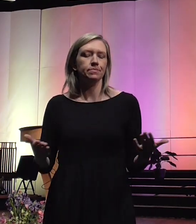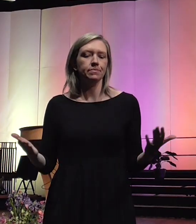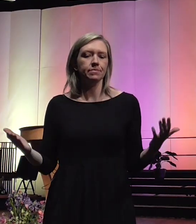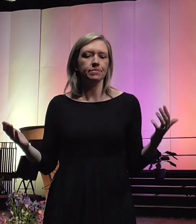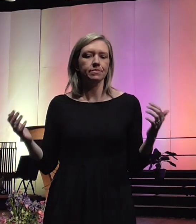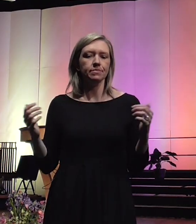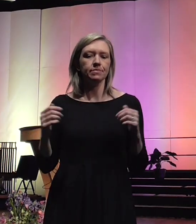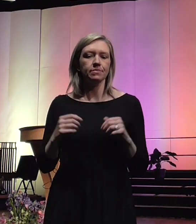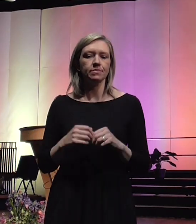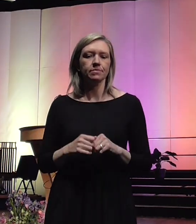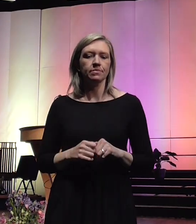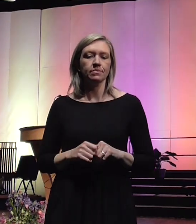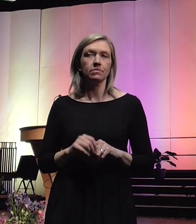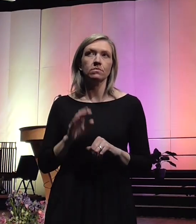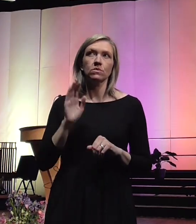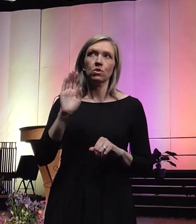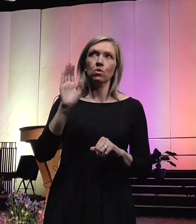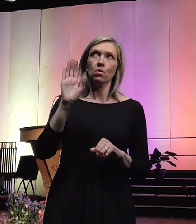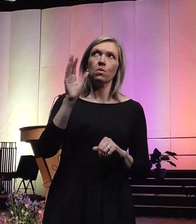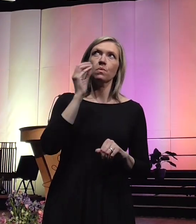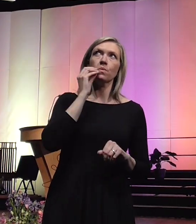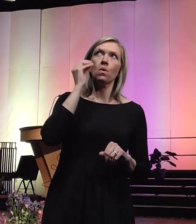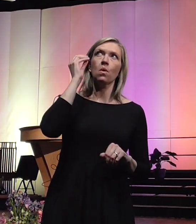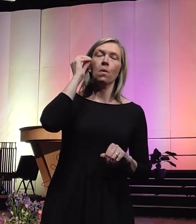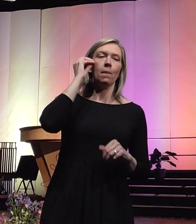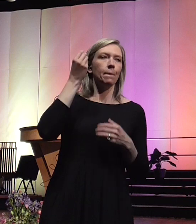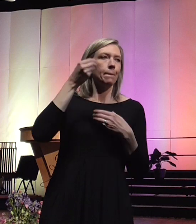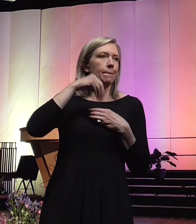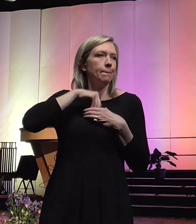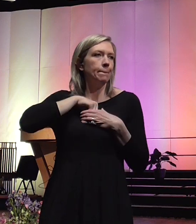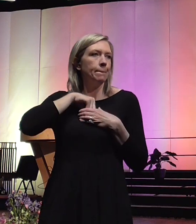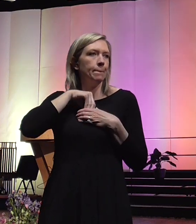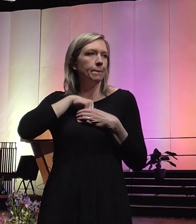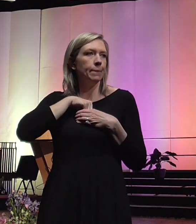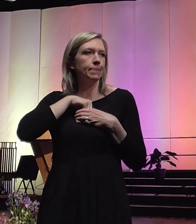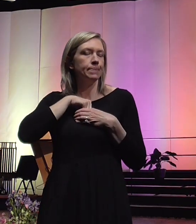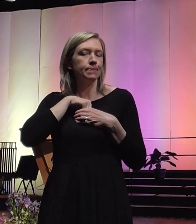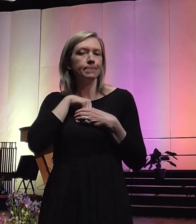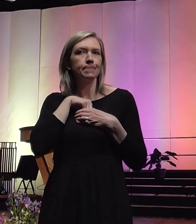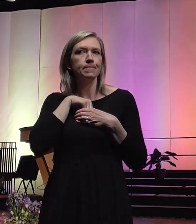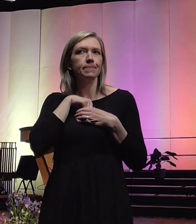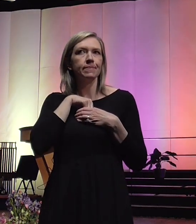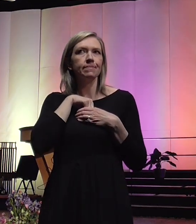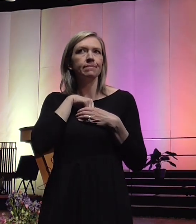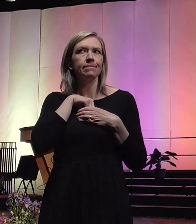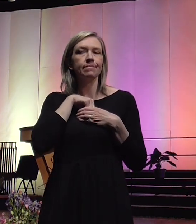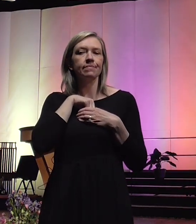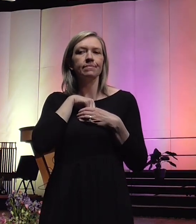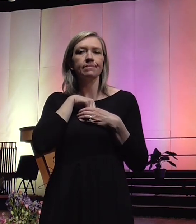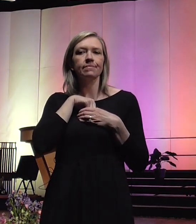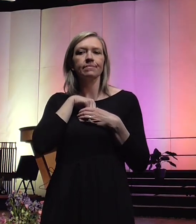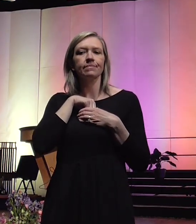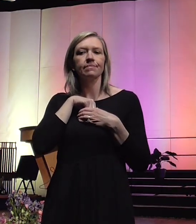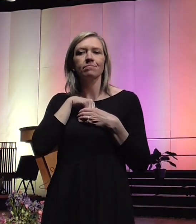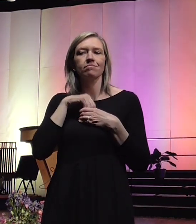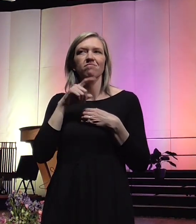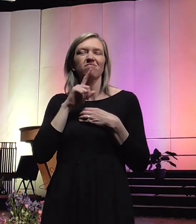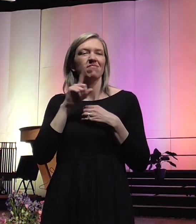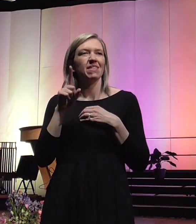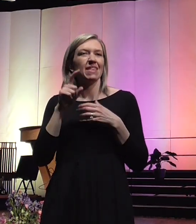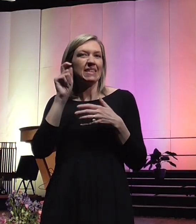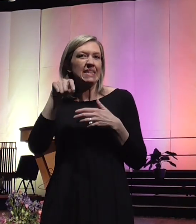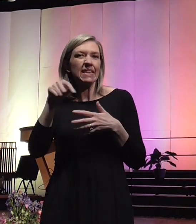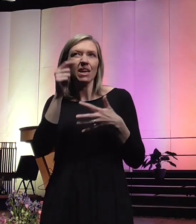everything. You made your home inside of me. There is